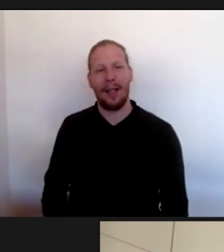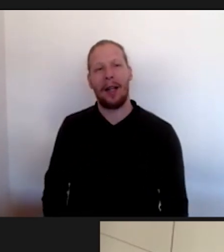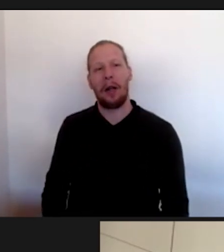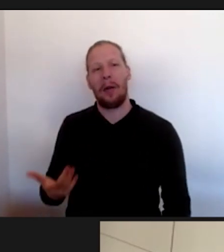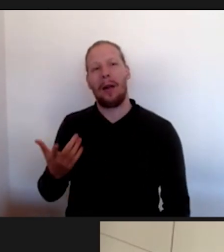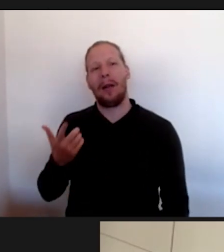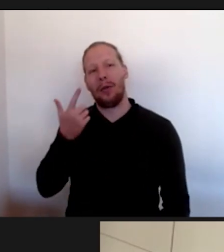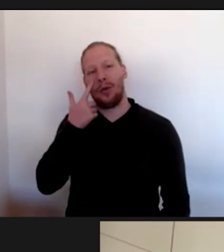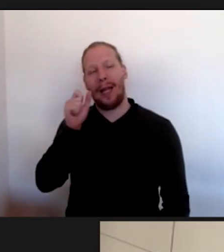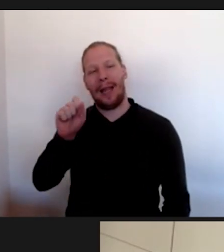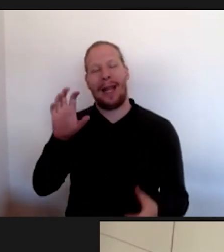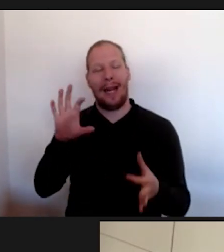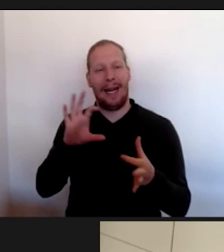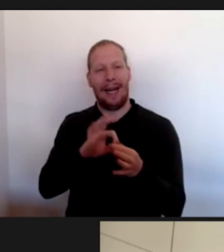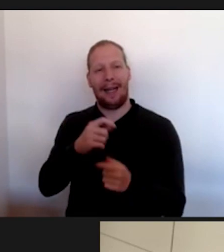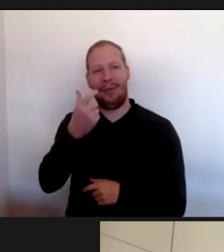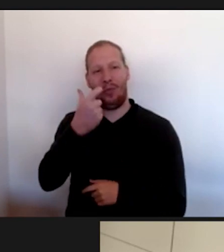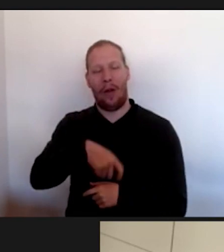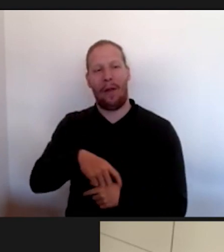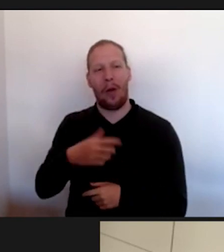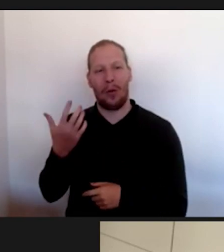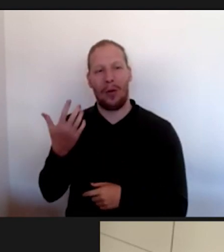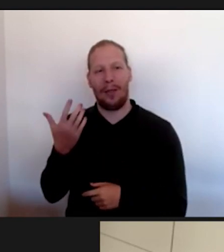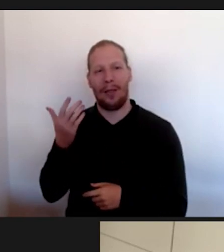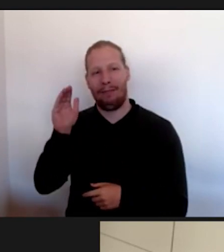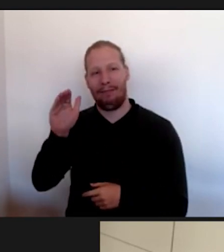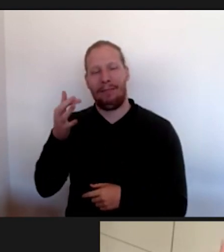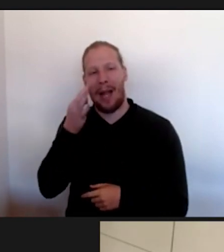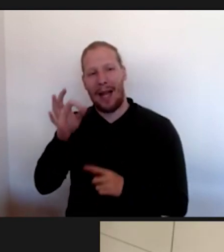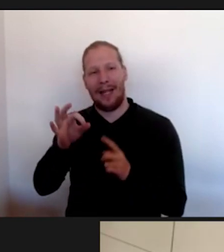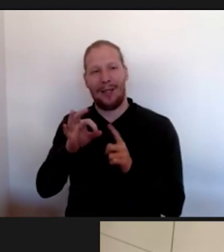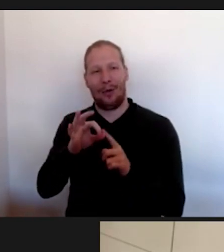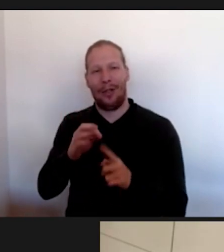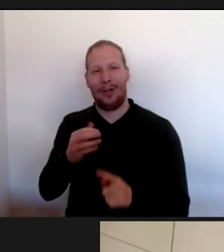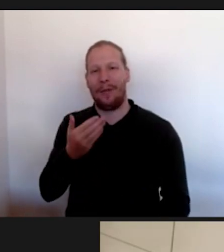and then ask them questions and offer them a cup of coffee. Thank you. Bye-bye.